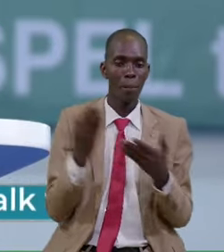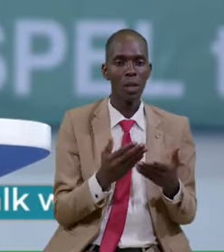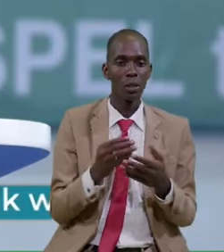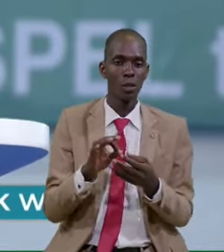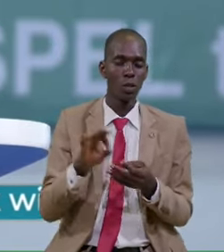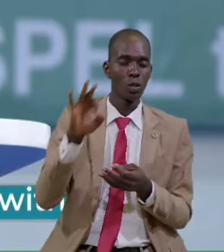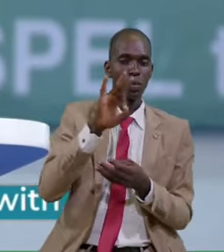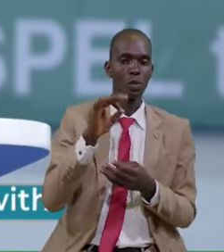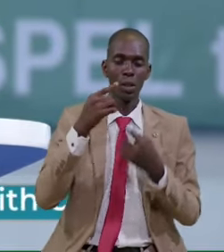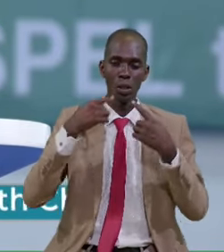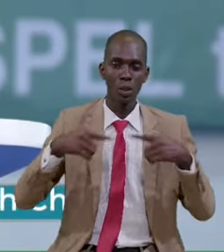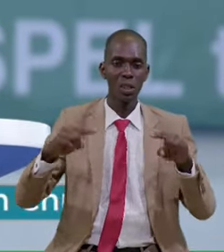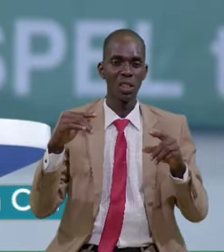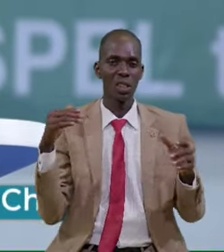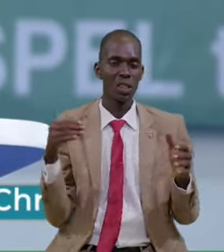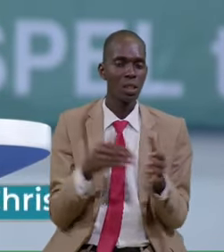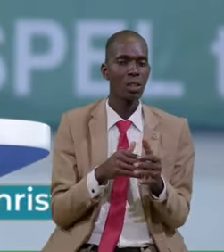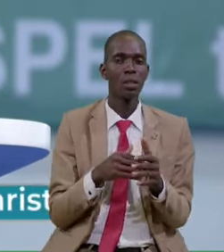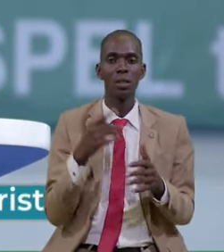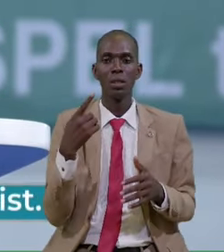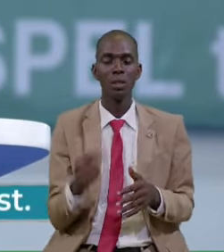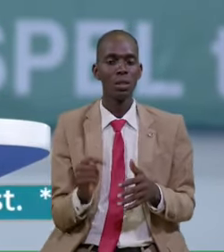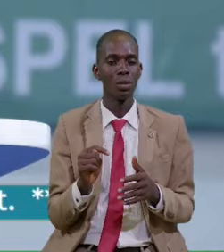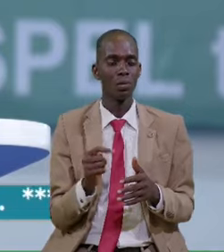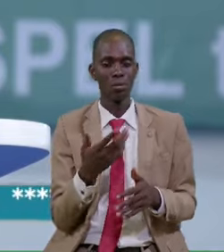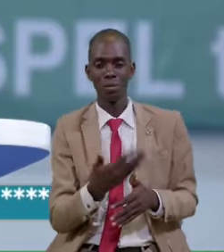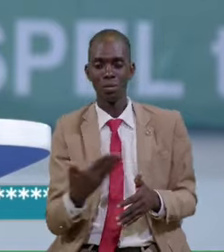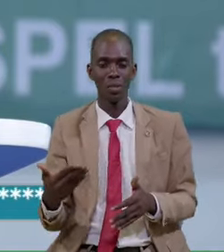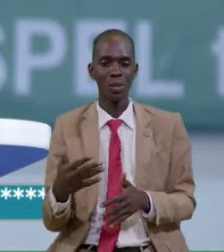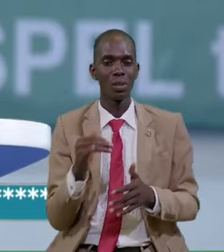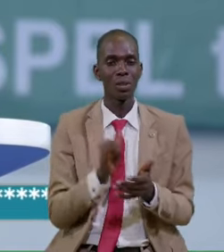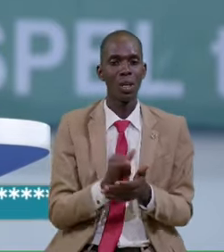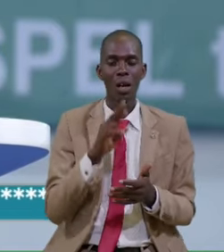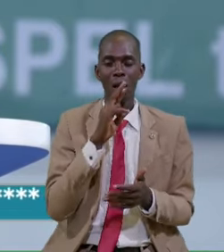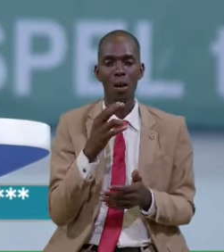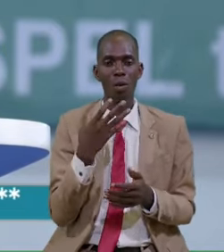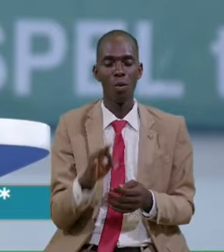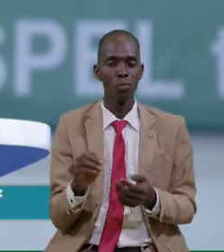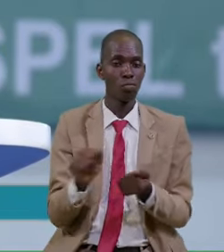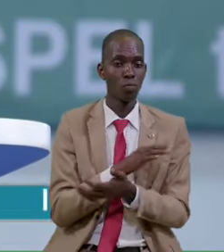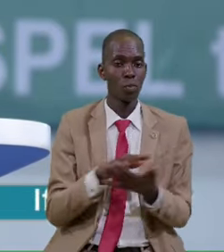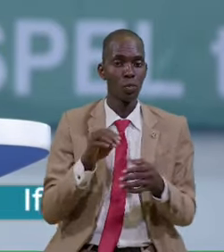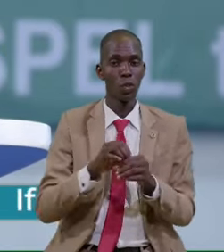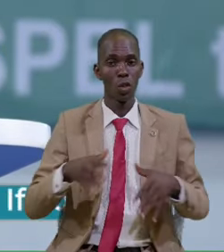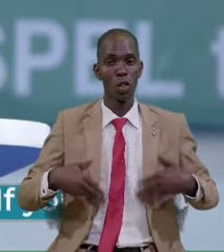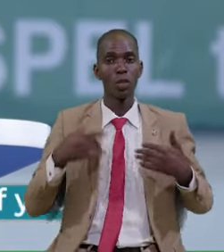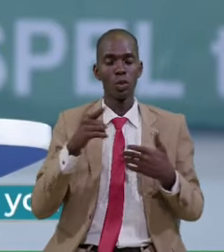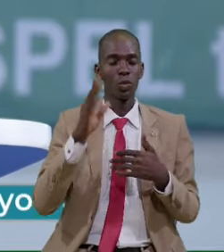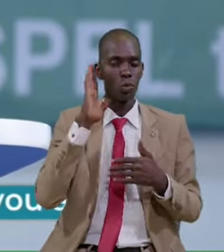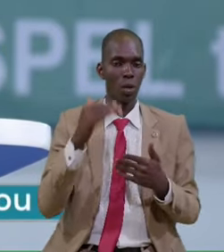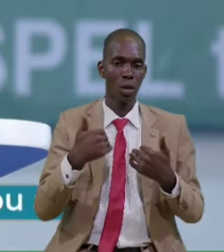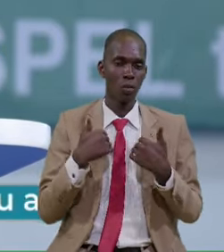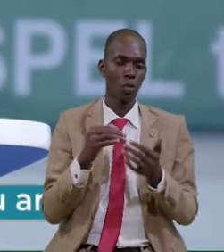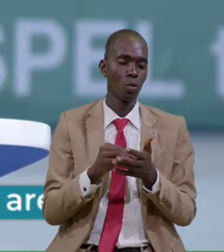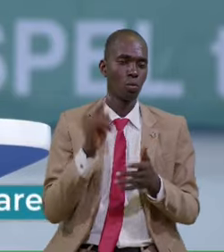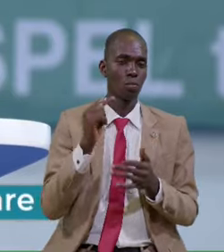presence, against the occupation of those agents of destruction. You will have your portion tonight.